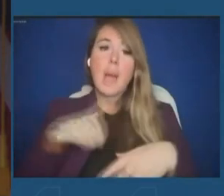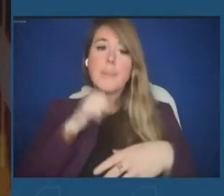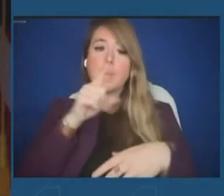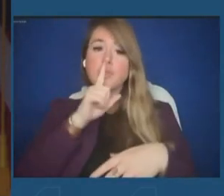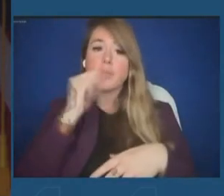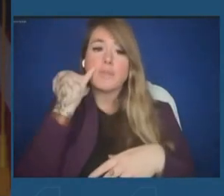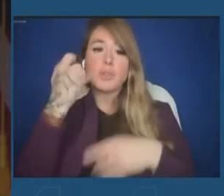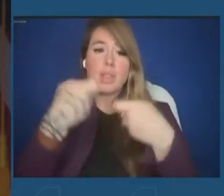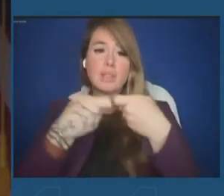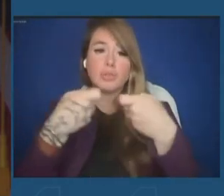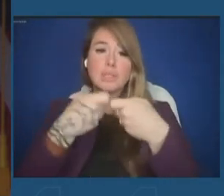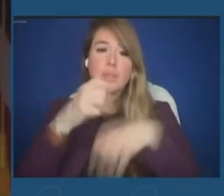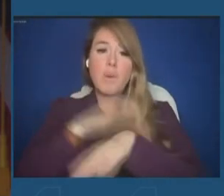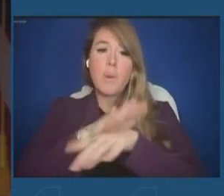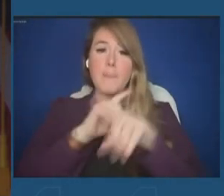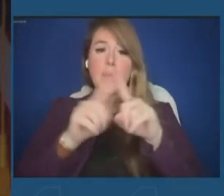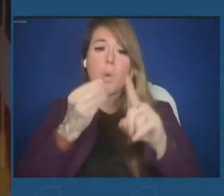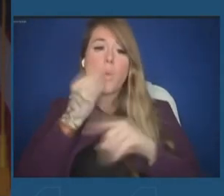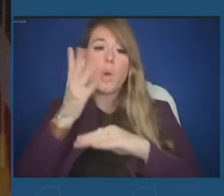was warmer than it was out in that street.